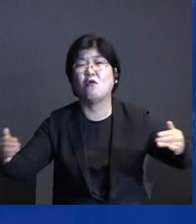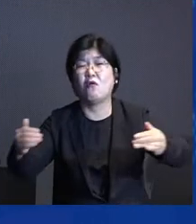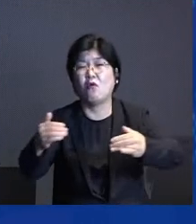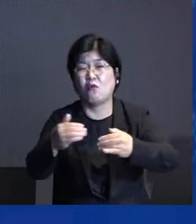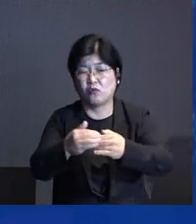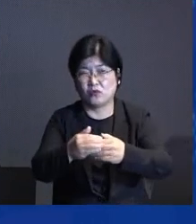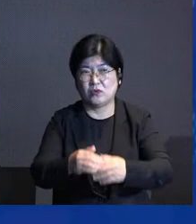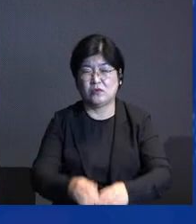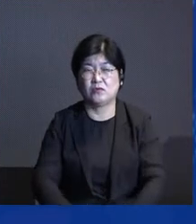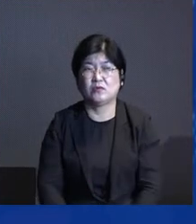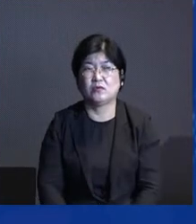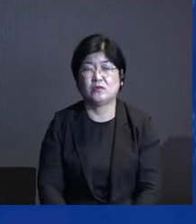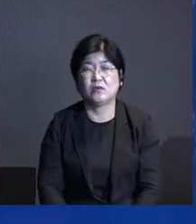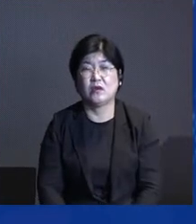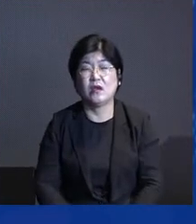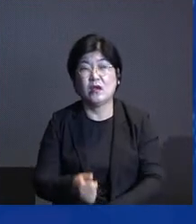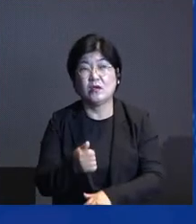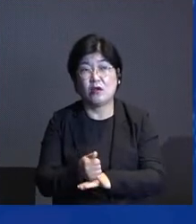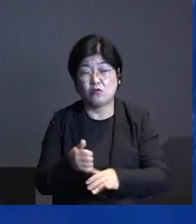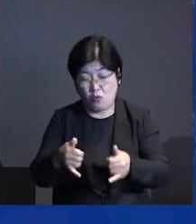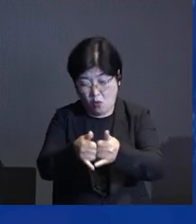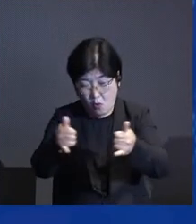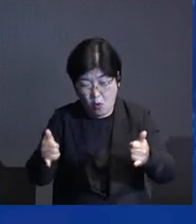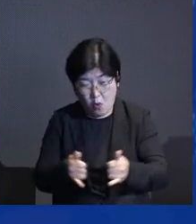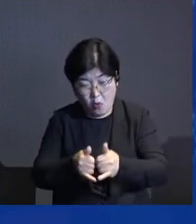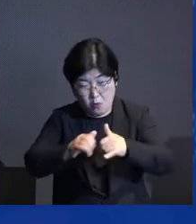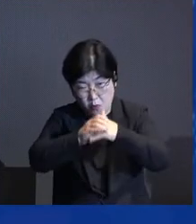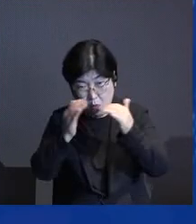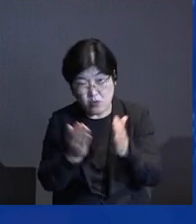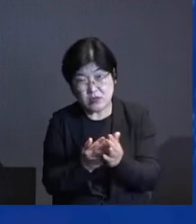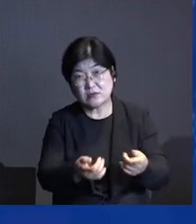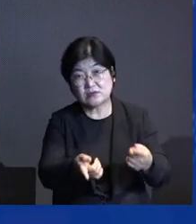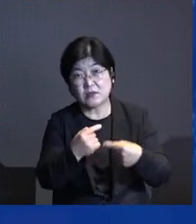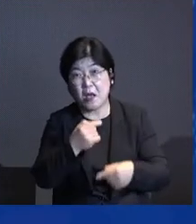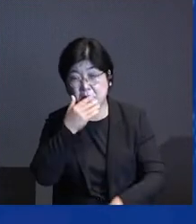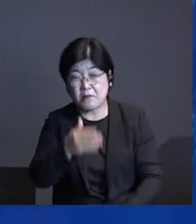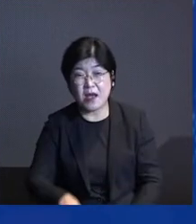include the whole community. As a result,